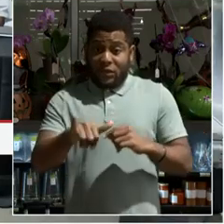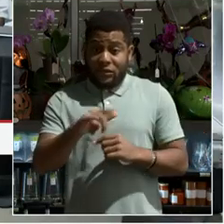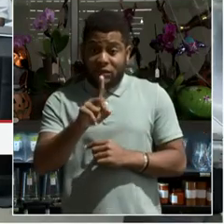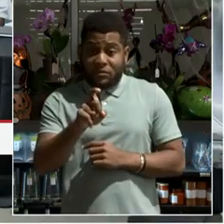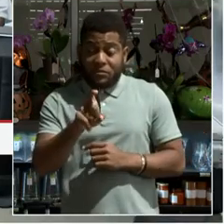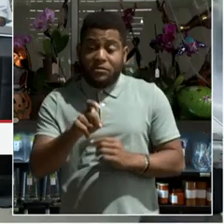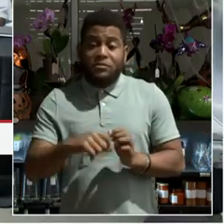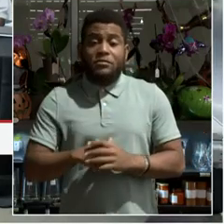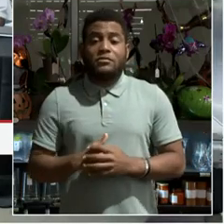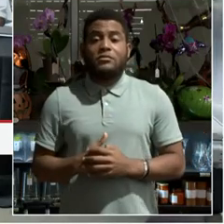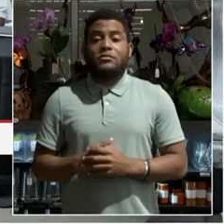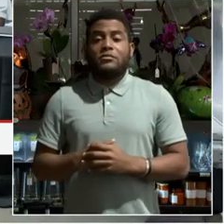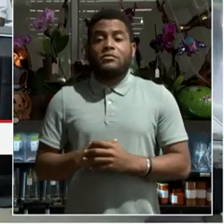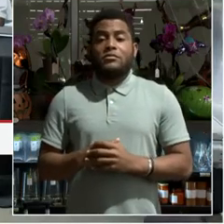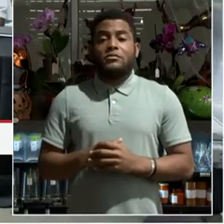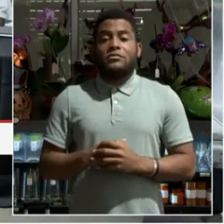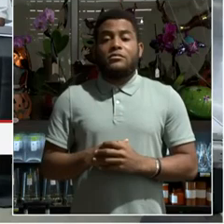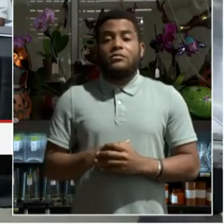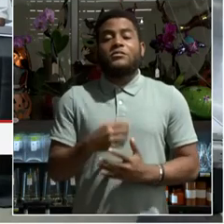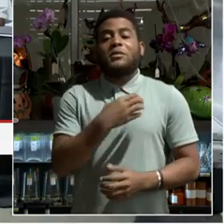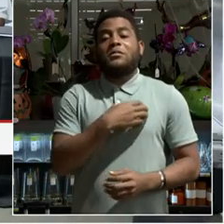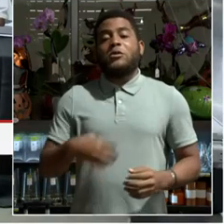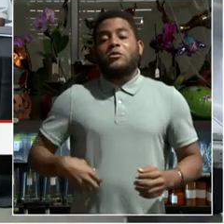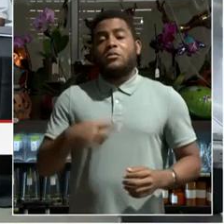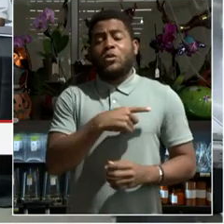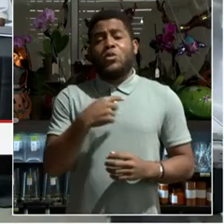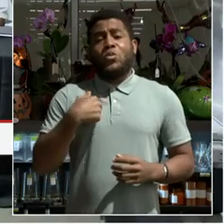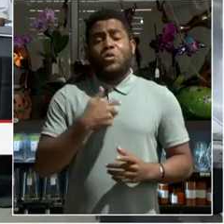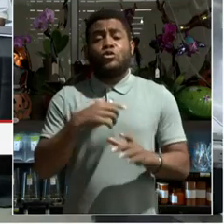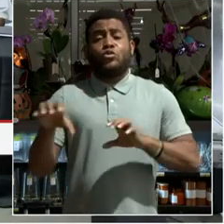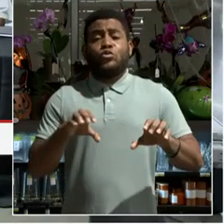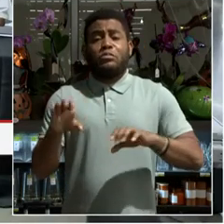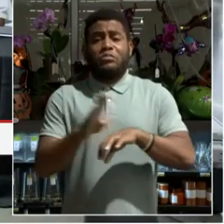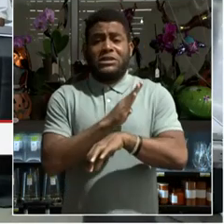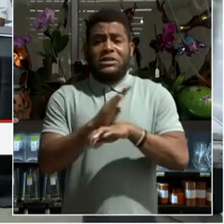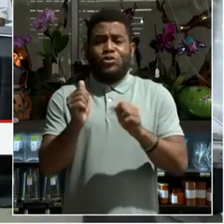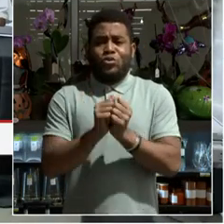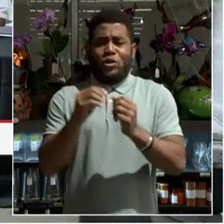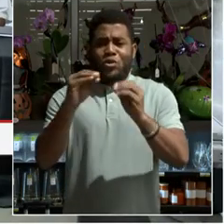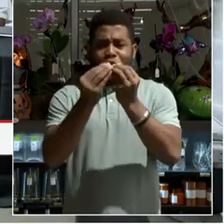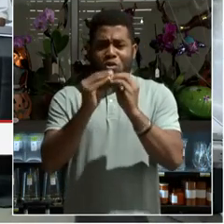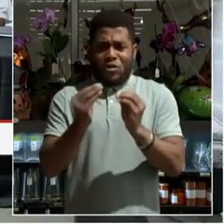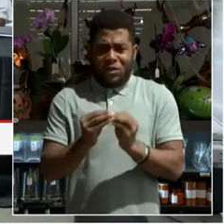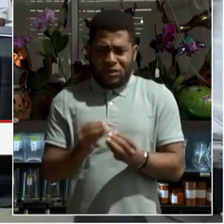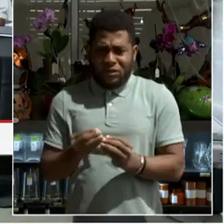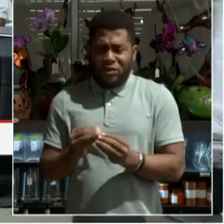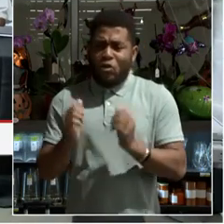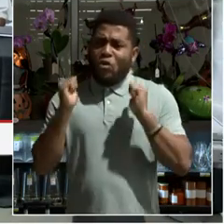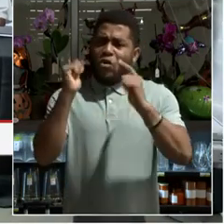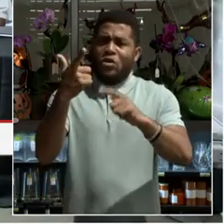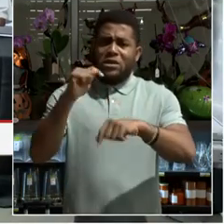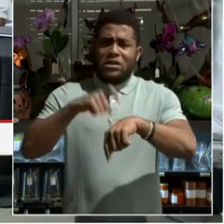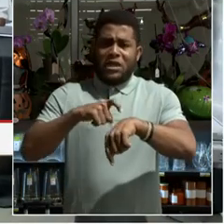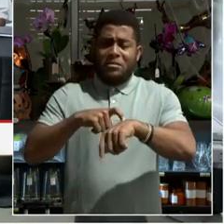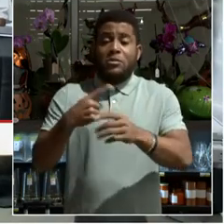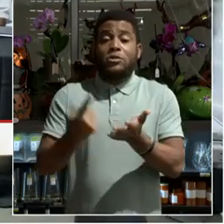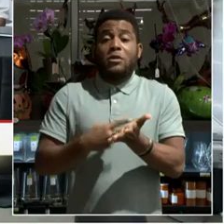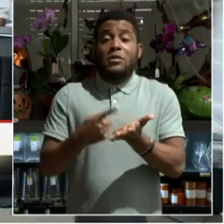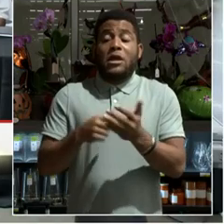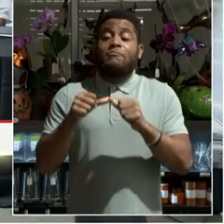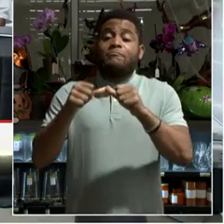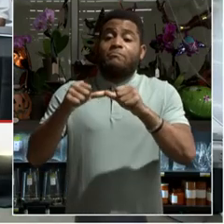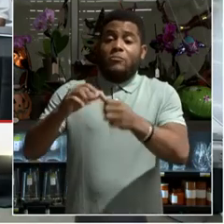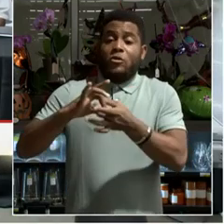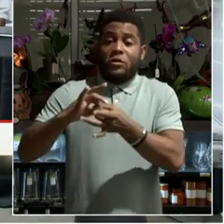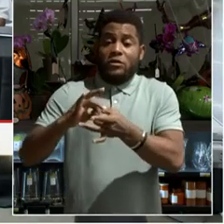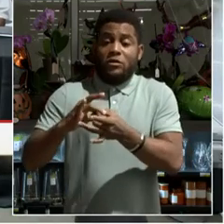Listen, we do business with organizations all the time, and sometimes we continue our relationship and other times we